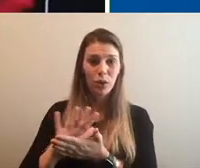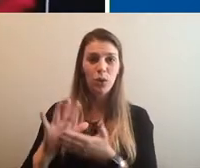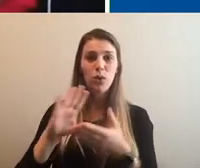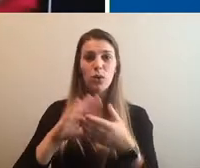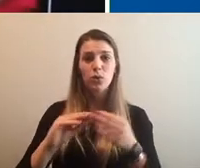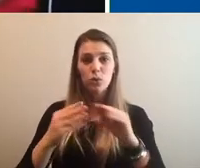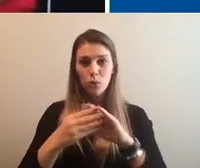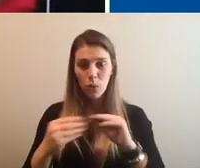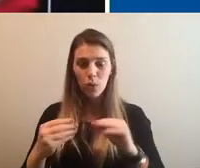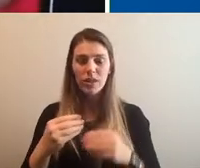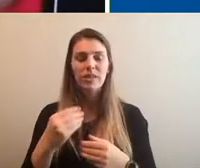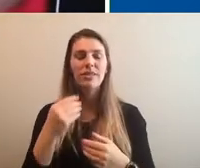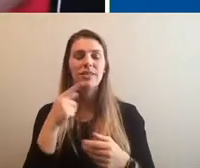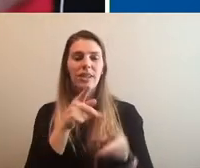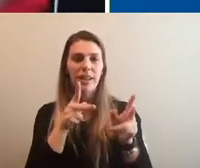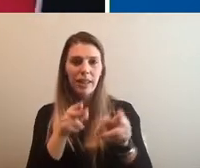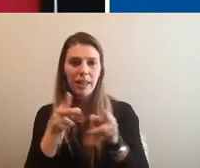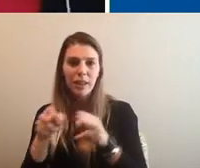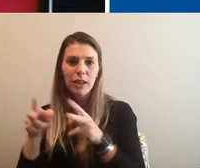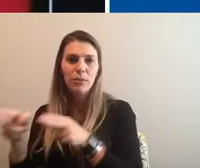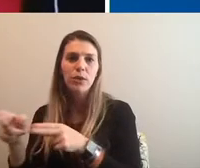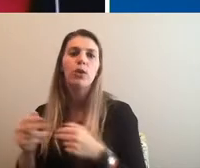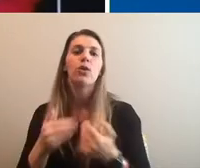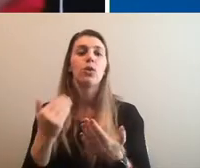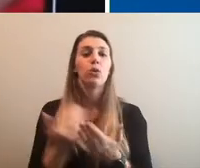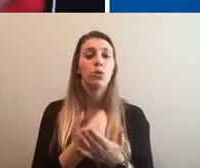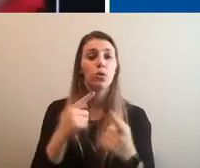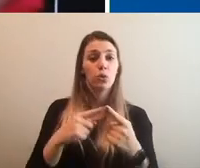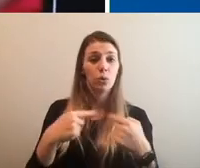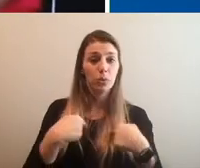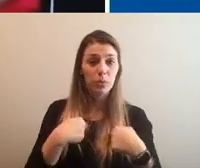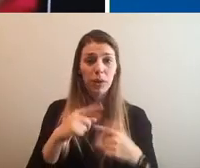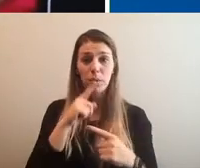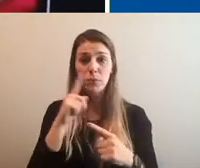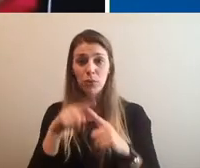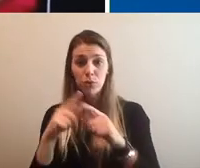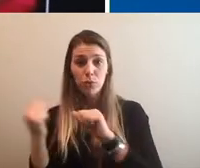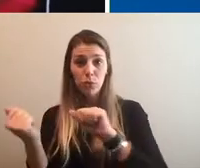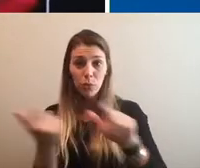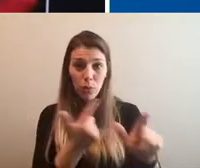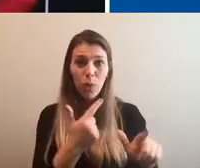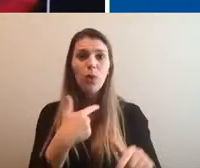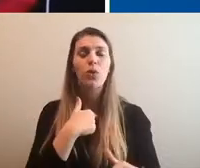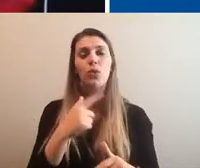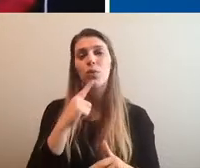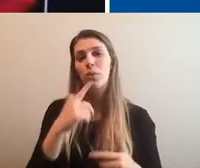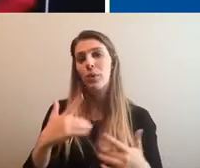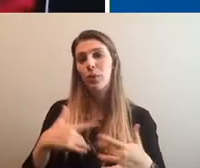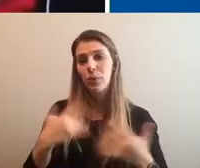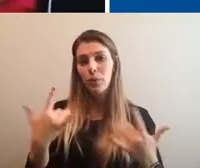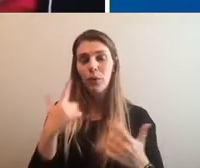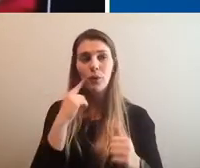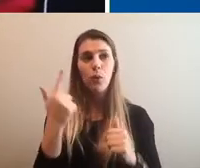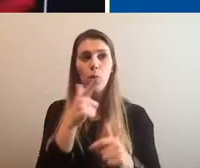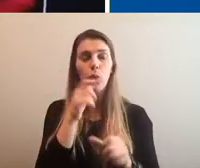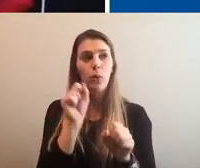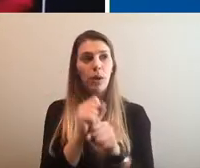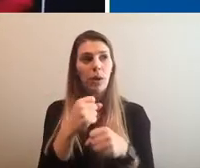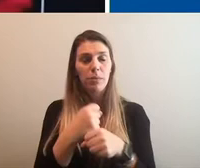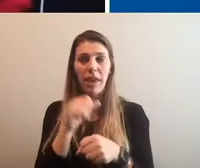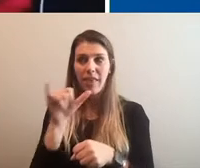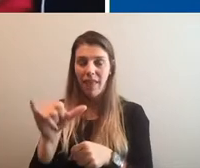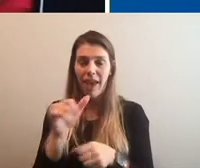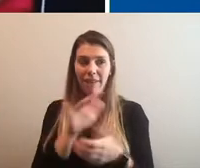and information there is new, even to me, and I'm sure to all of you. And so we're grateful to all those who contributed to making it, but